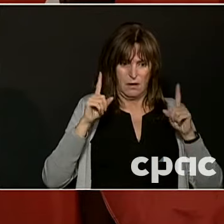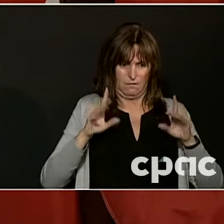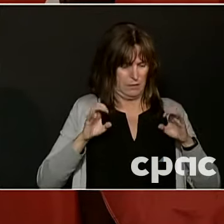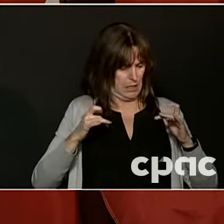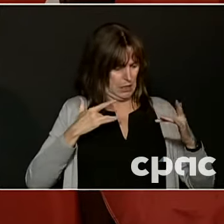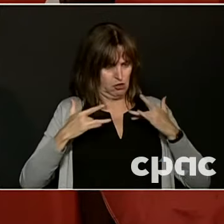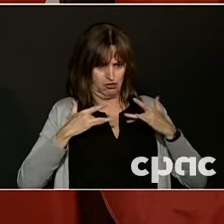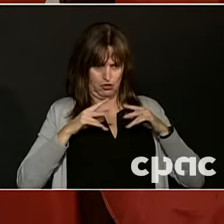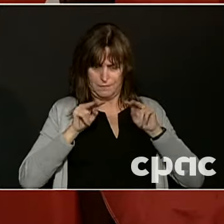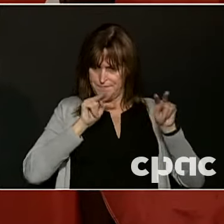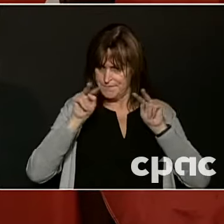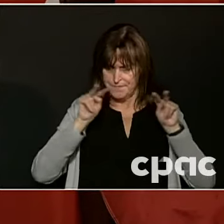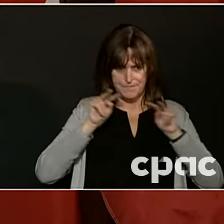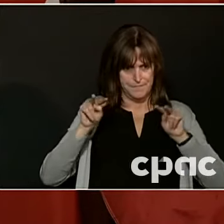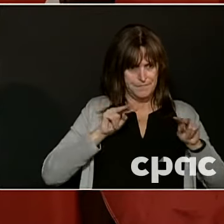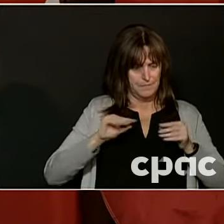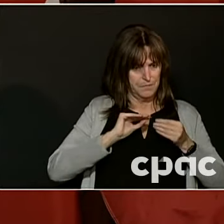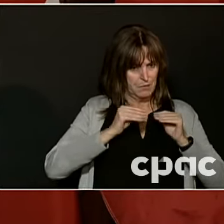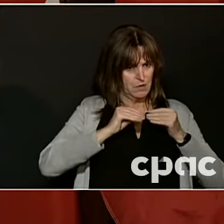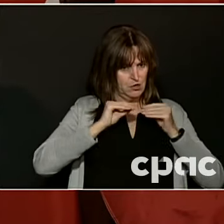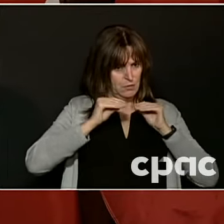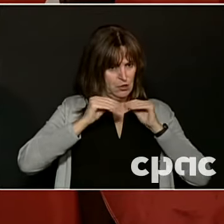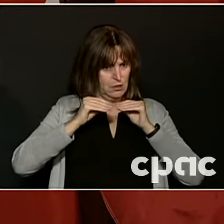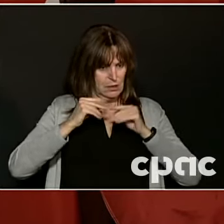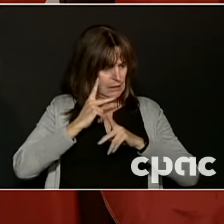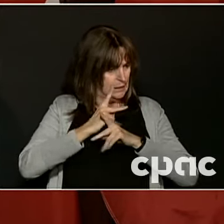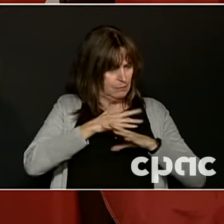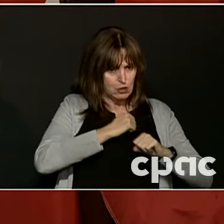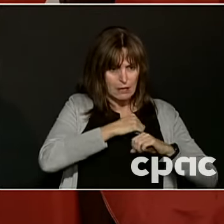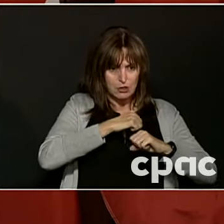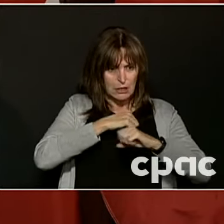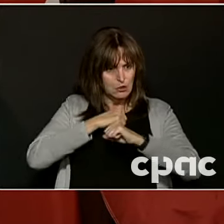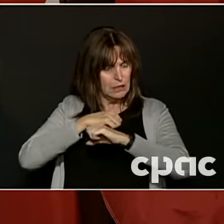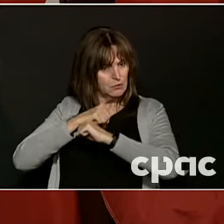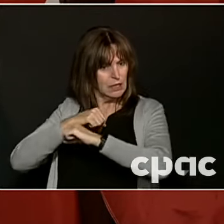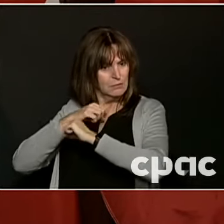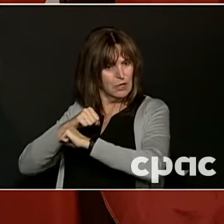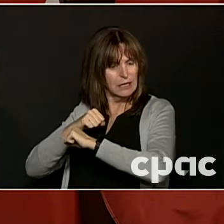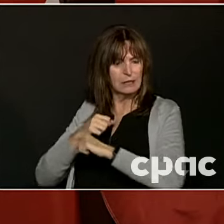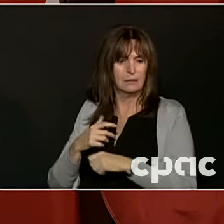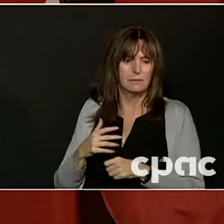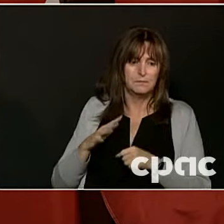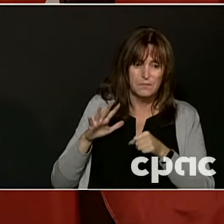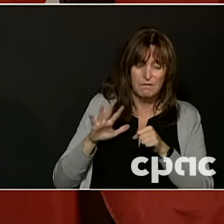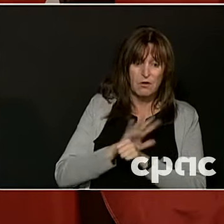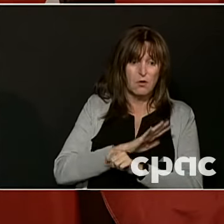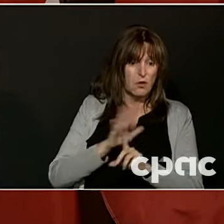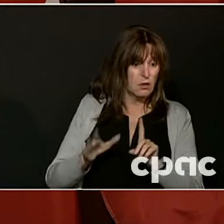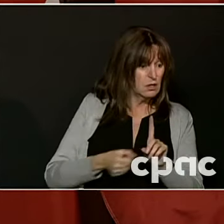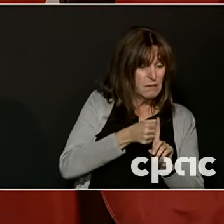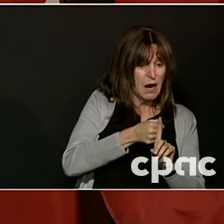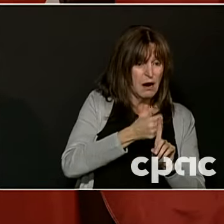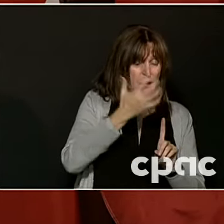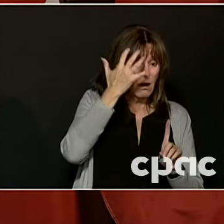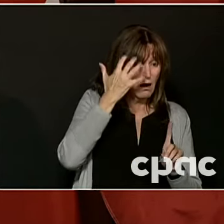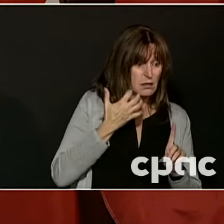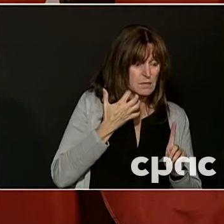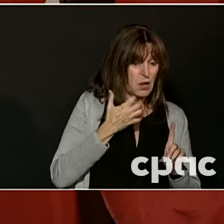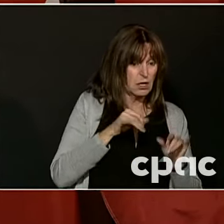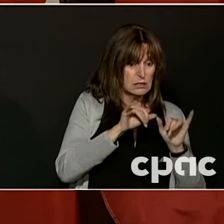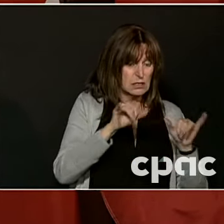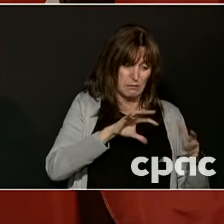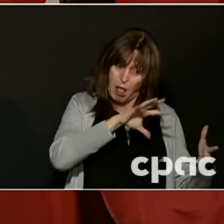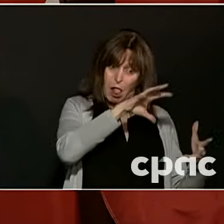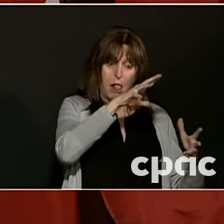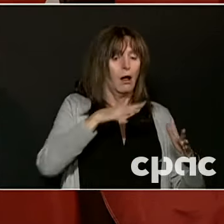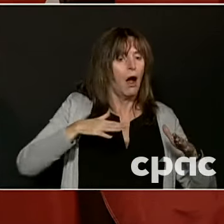time, we haven't yet seen the full impact on our hospital care system because, as they're alluded to, and that delay that will inevitably take place takes time to see.